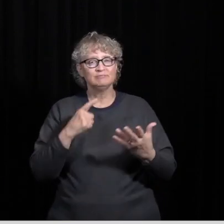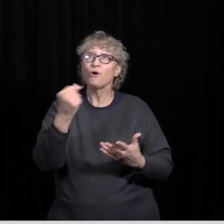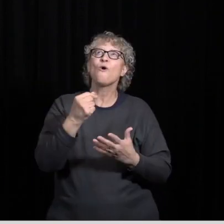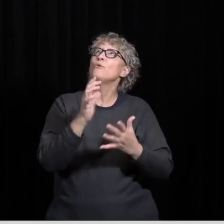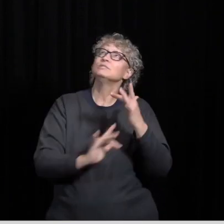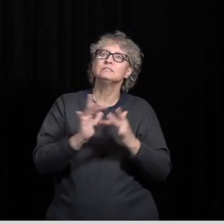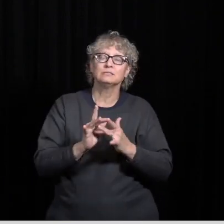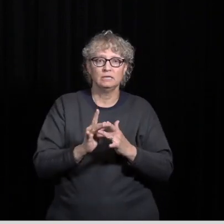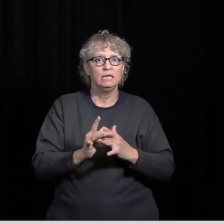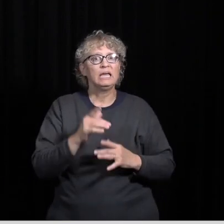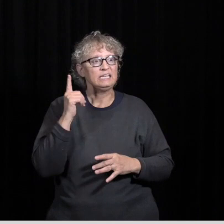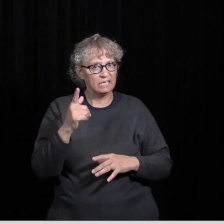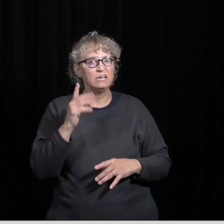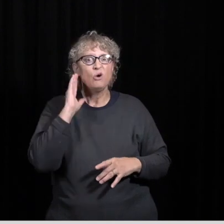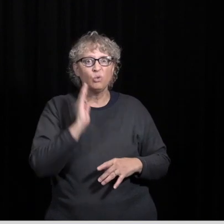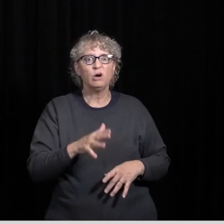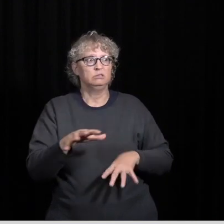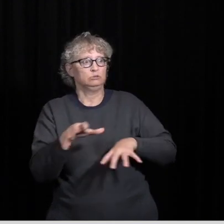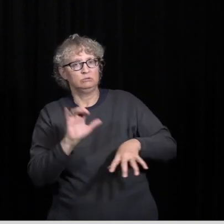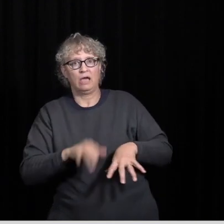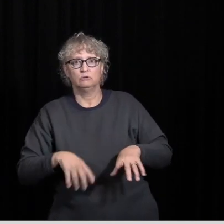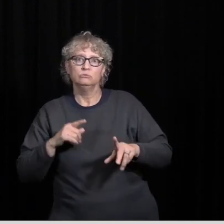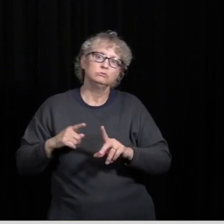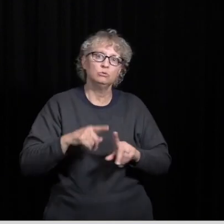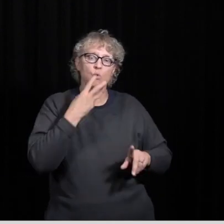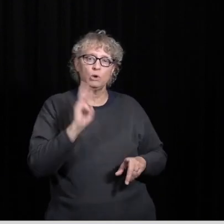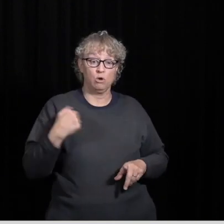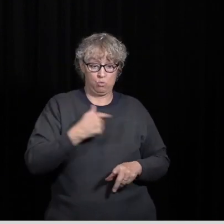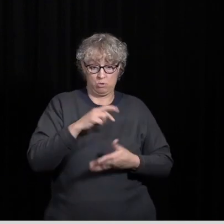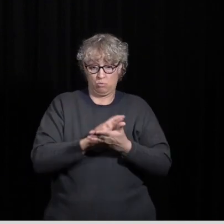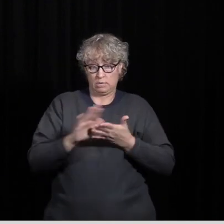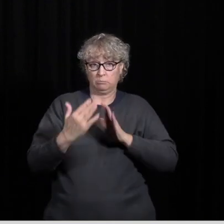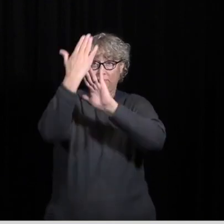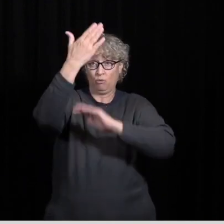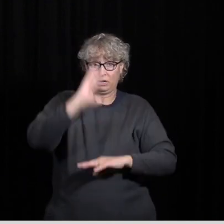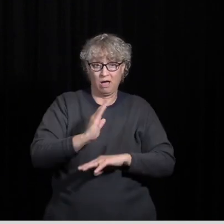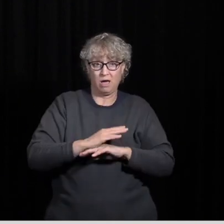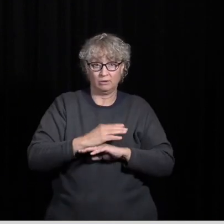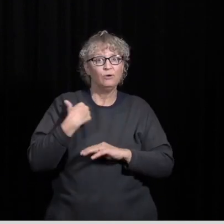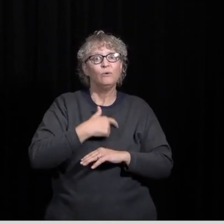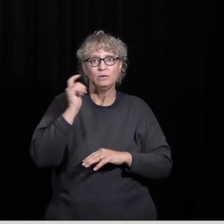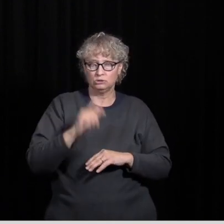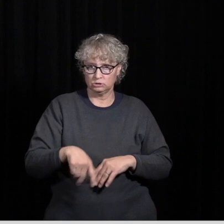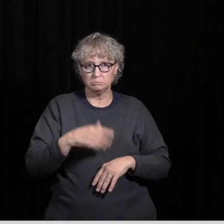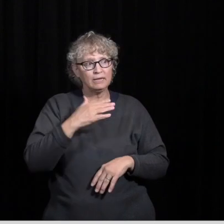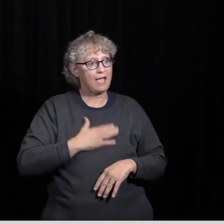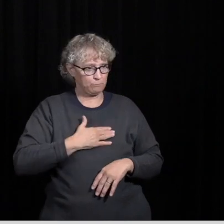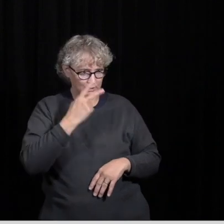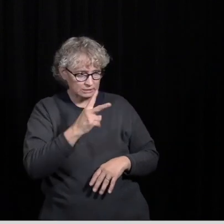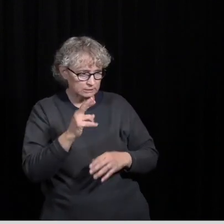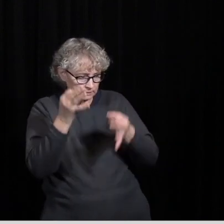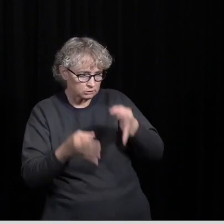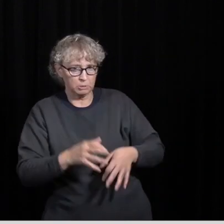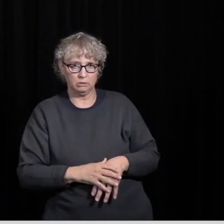guy. And if we're righteous in Christ before God and we see righteous judgment, it should make us happy. So